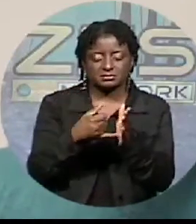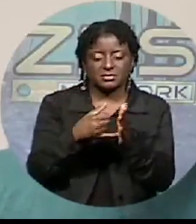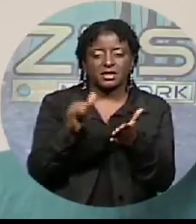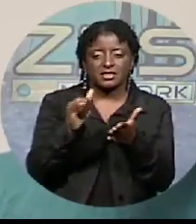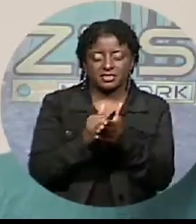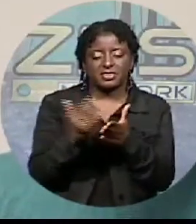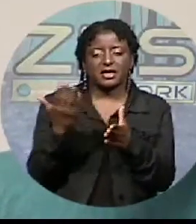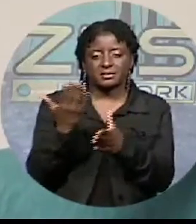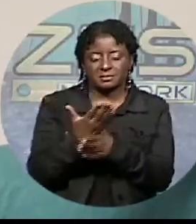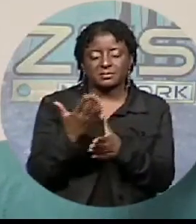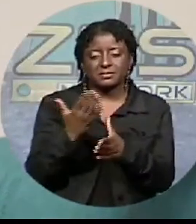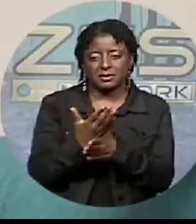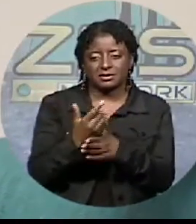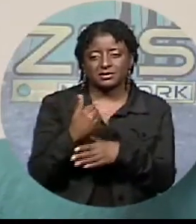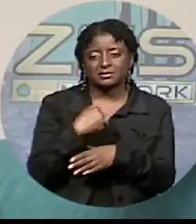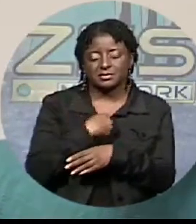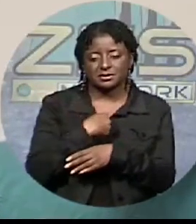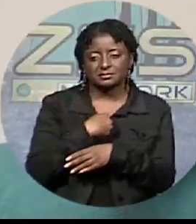bothered me.